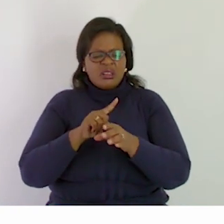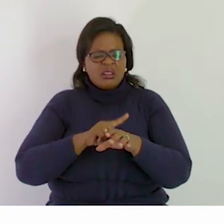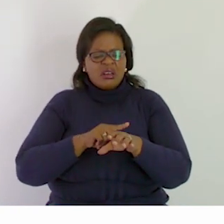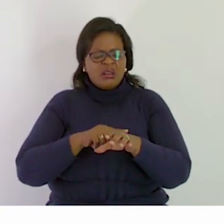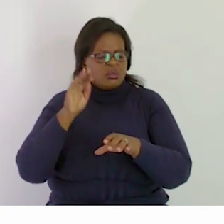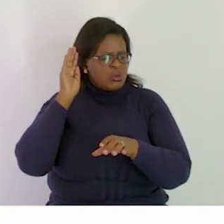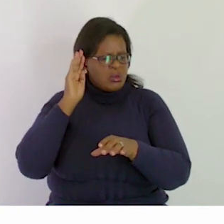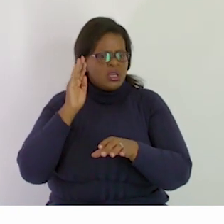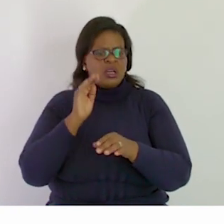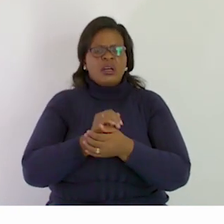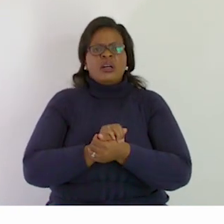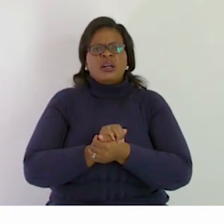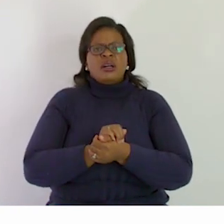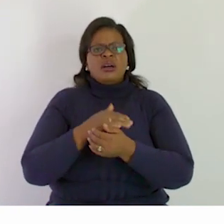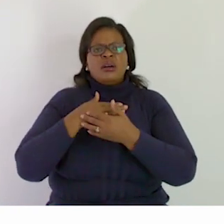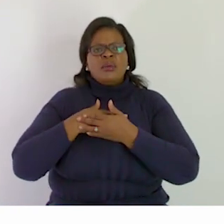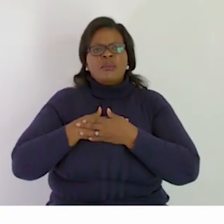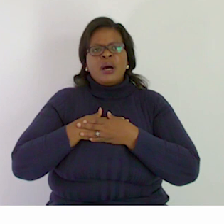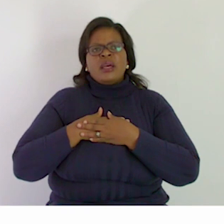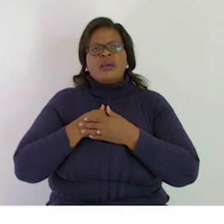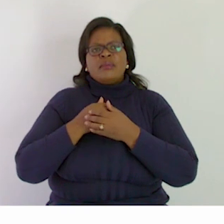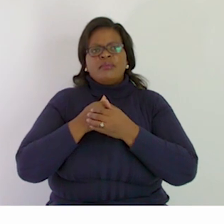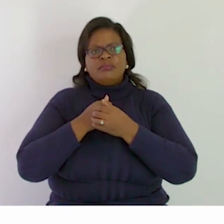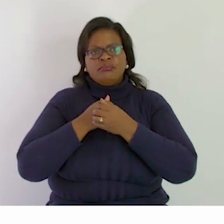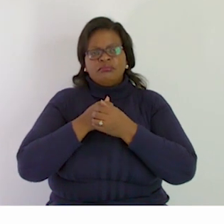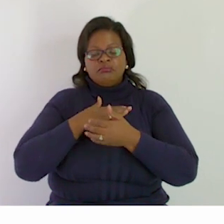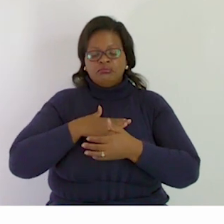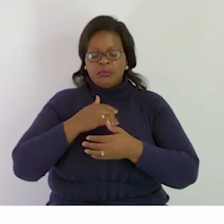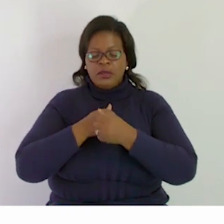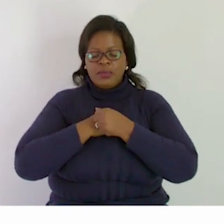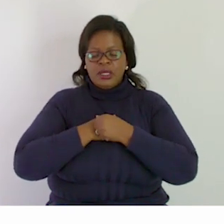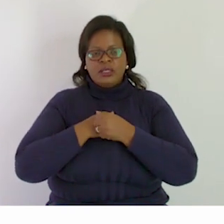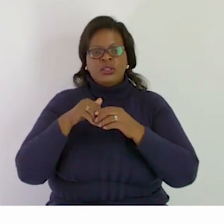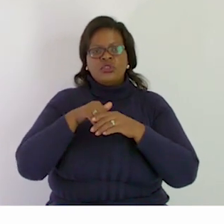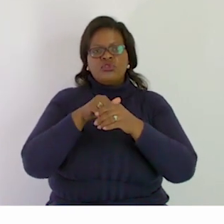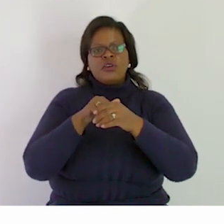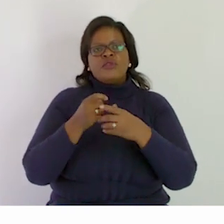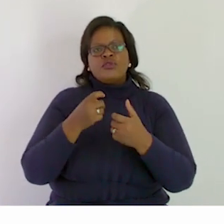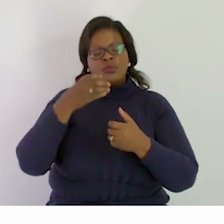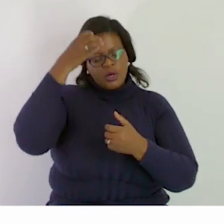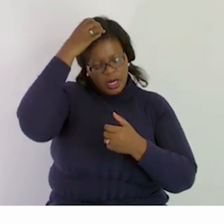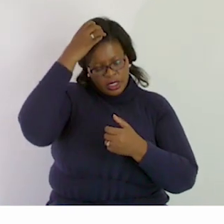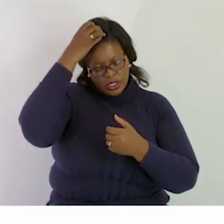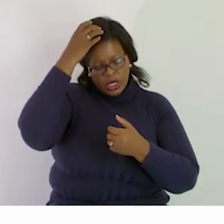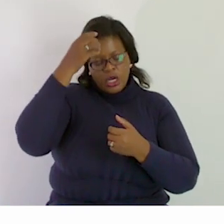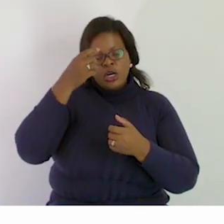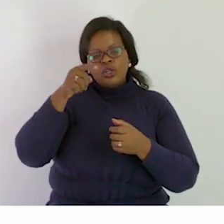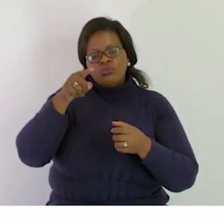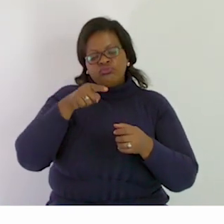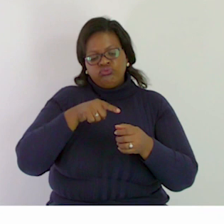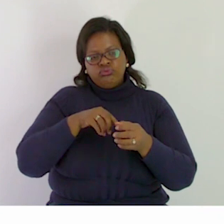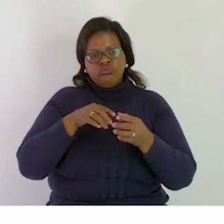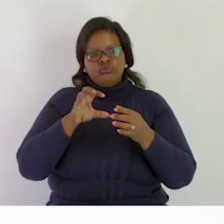oh, my parents, they commute to Okahanja every day from Windhoek, or from Ongwediva